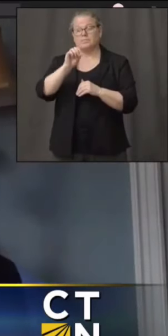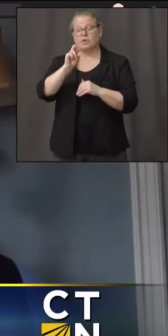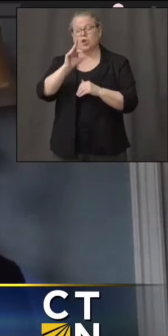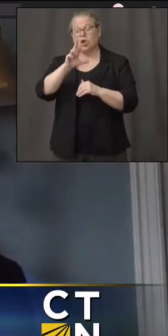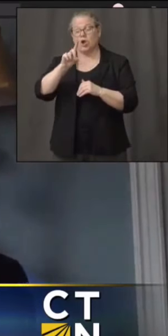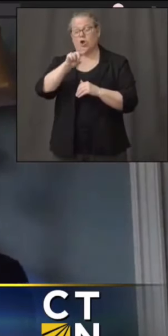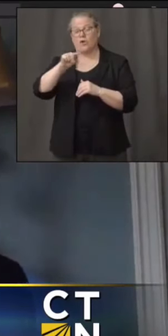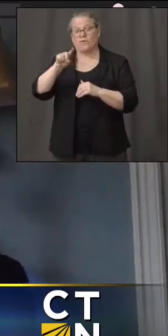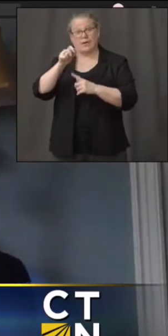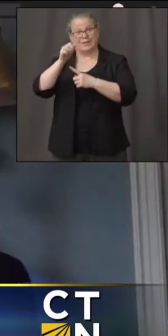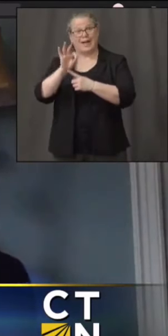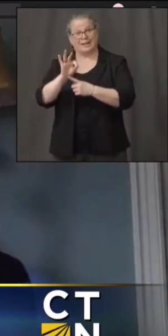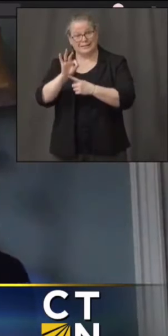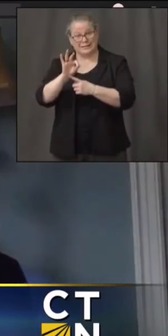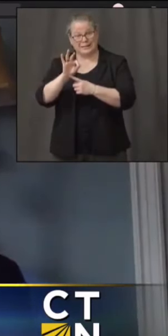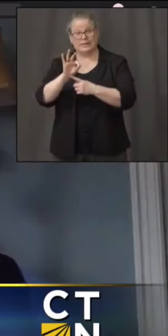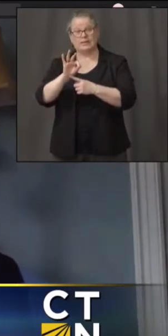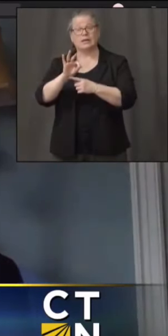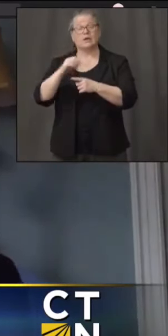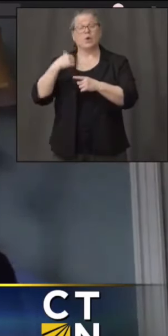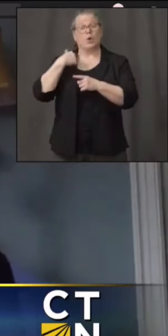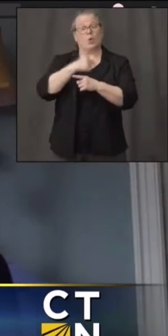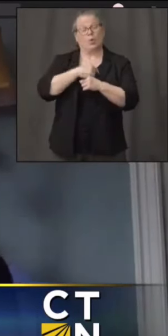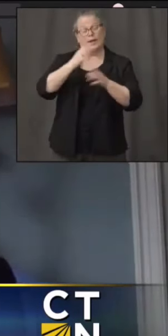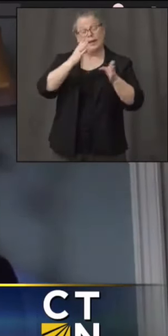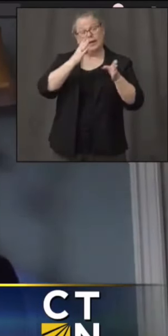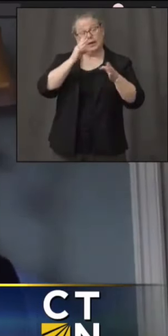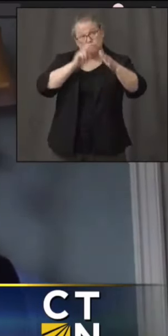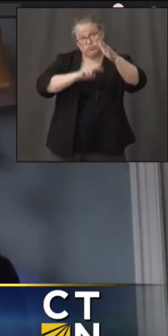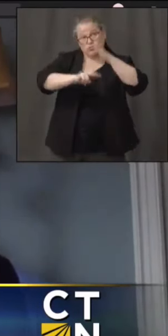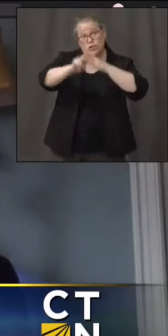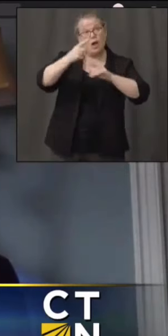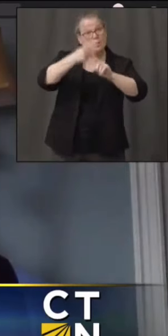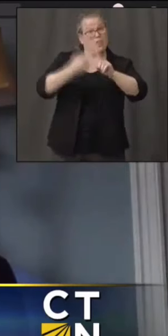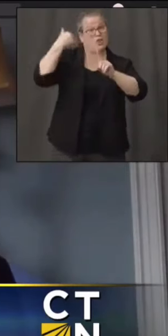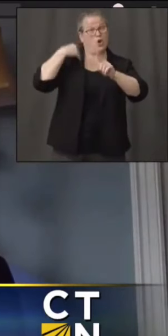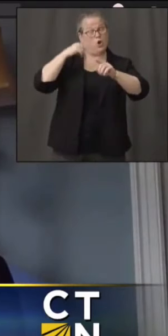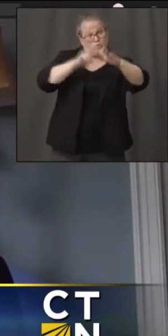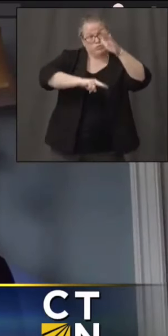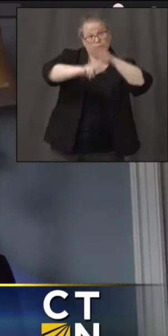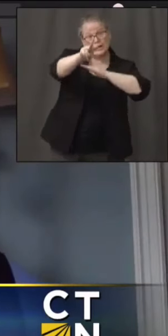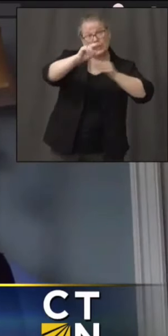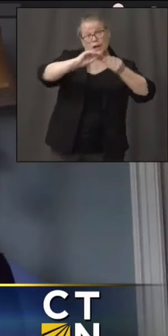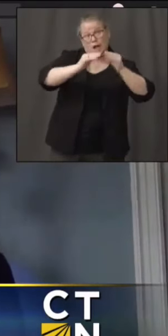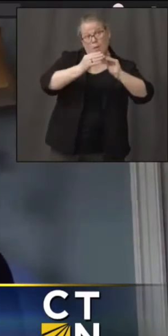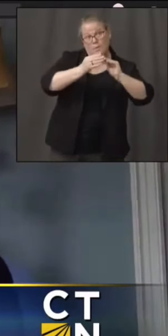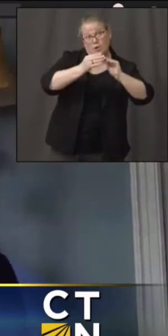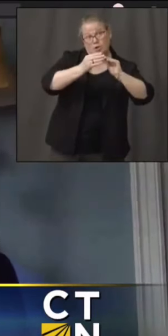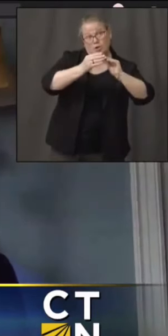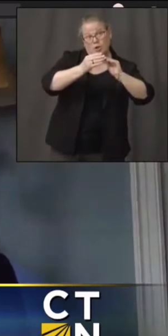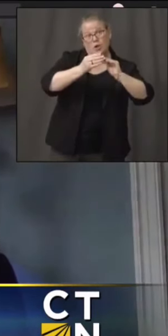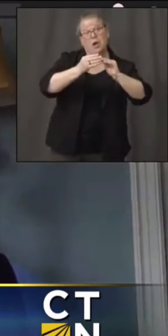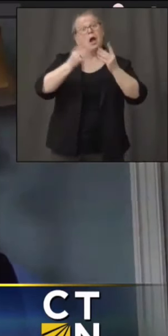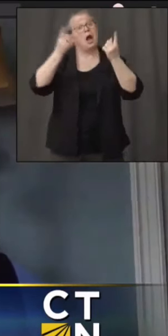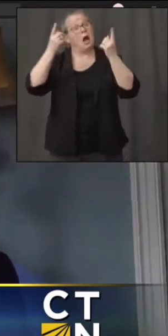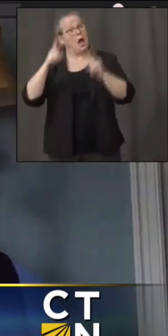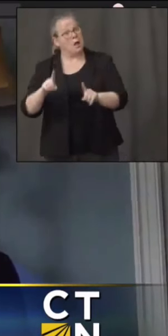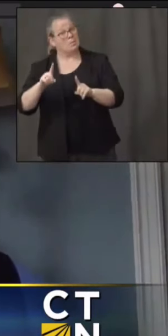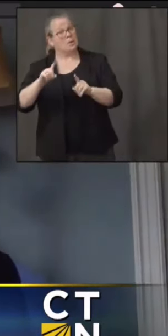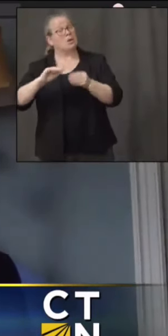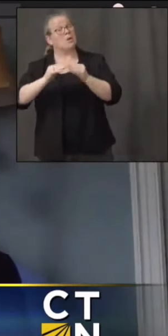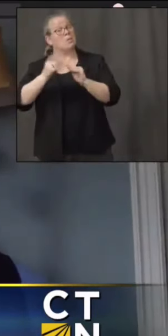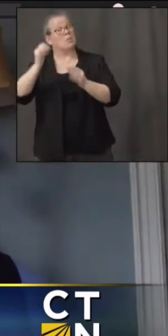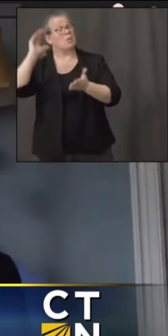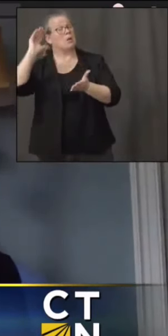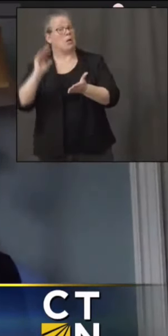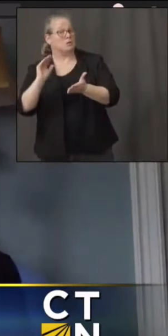of Connecticut than we thought we would see a month ago. I am concerned, however, that we need